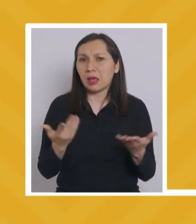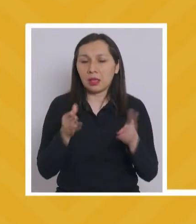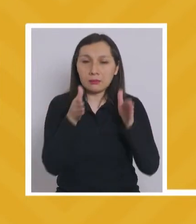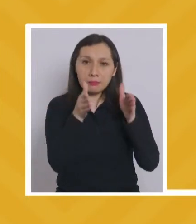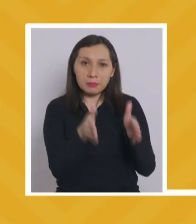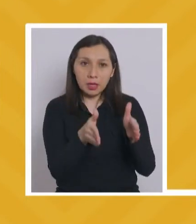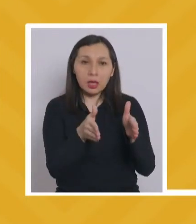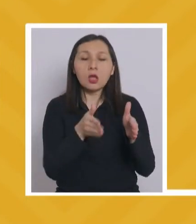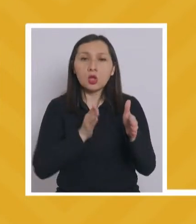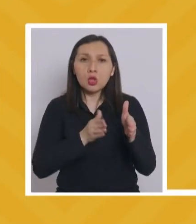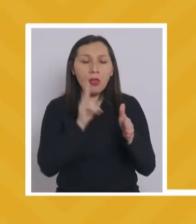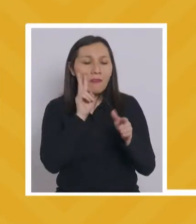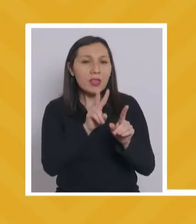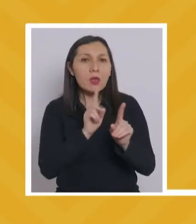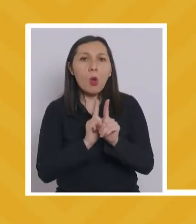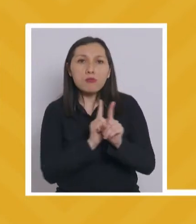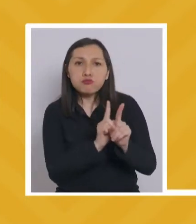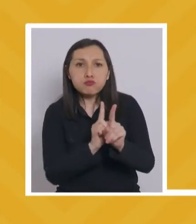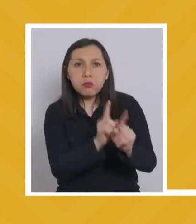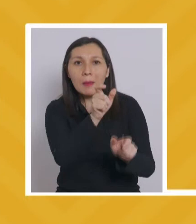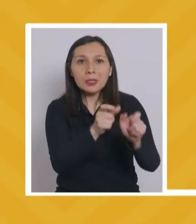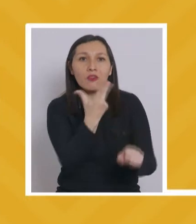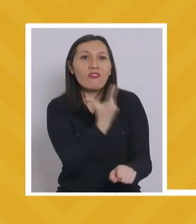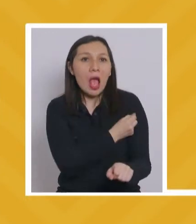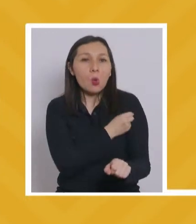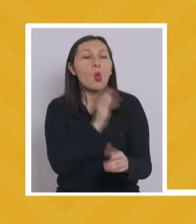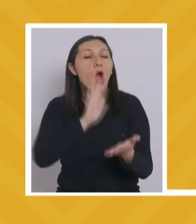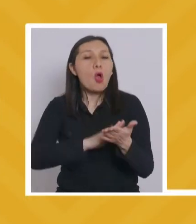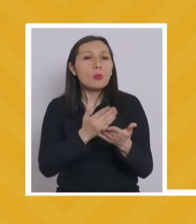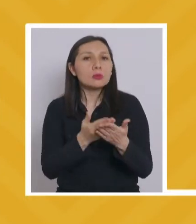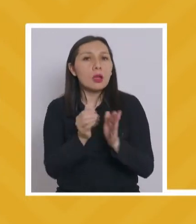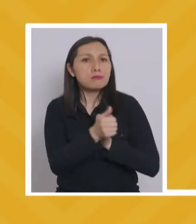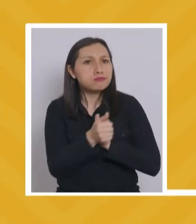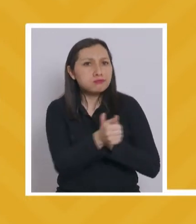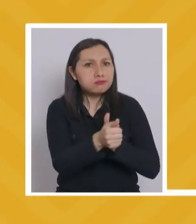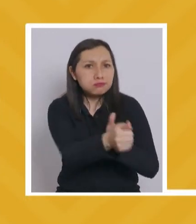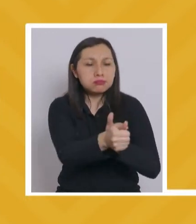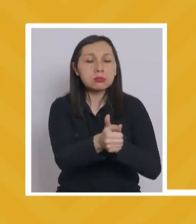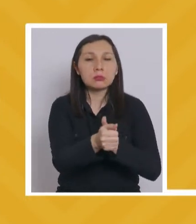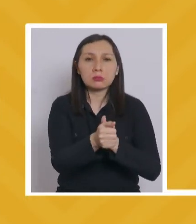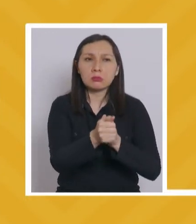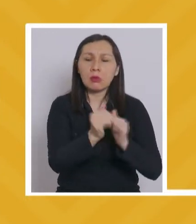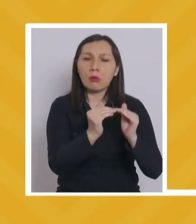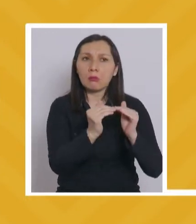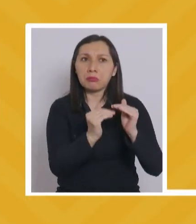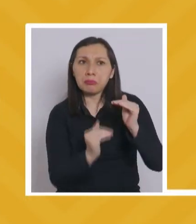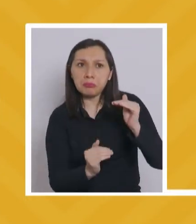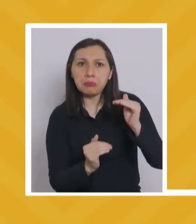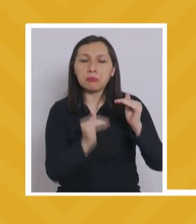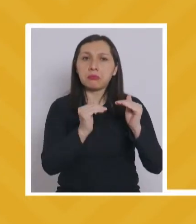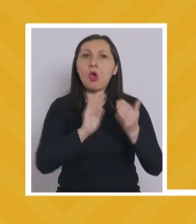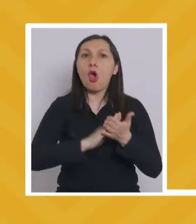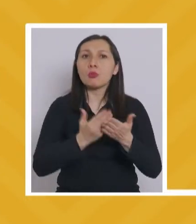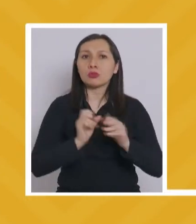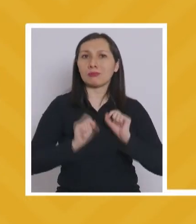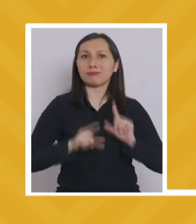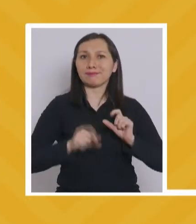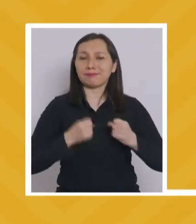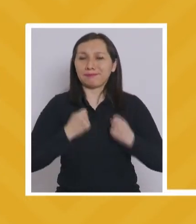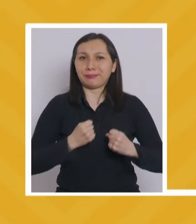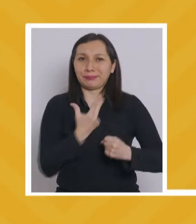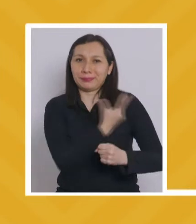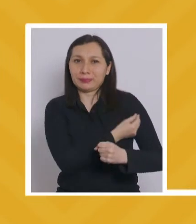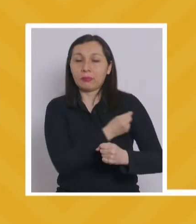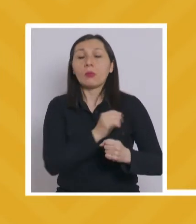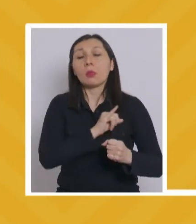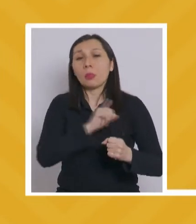On this study on the efficacy of the booster shot, we are following the people that are vaccinated in time to see whether the